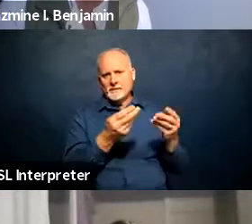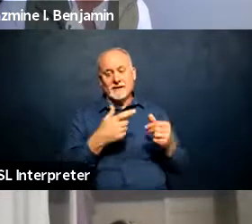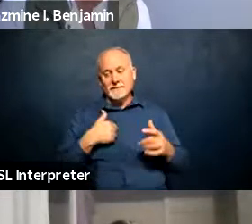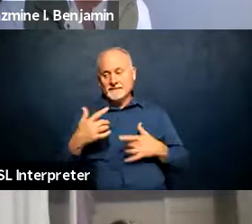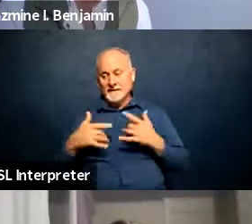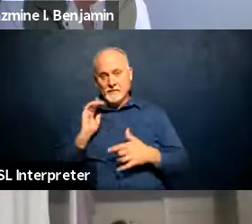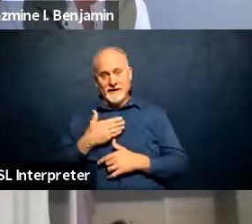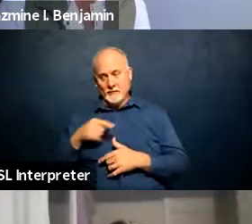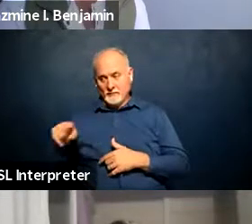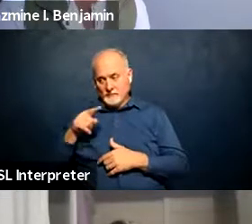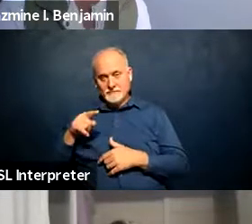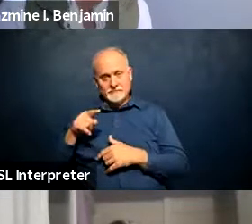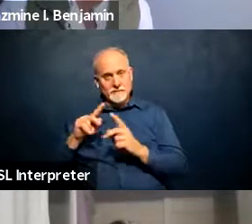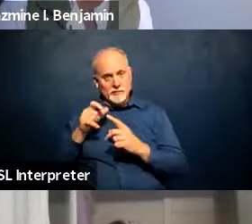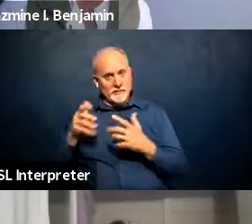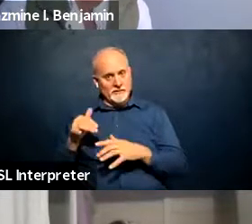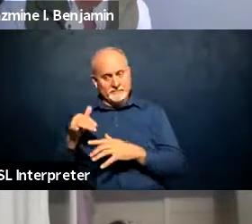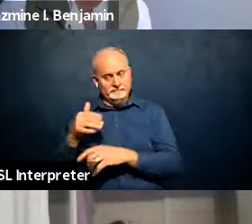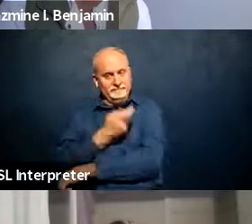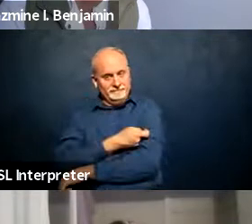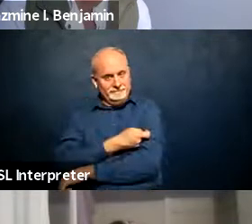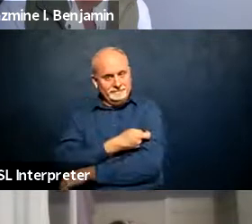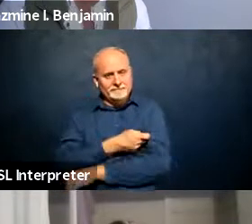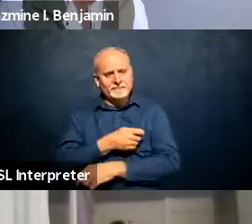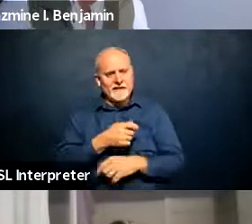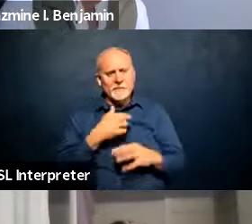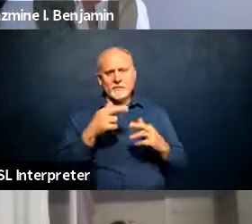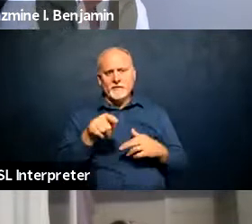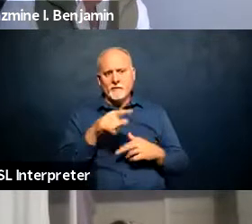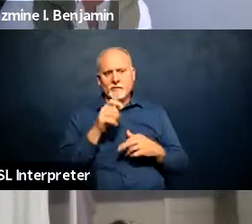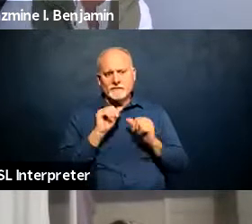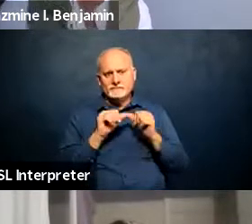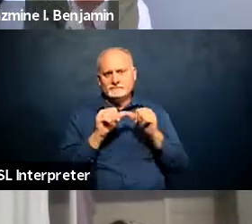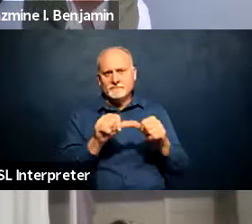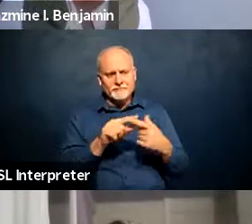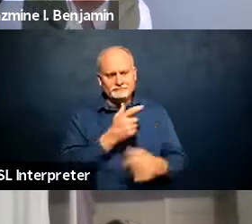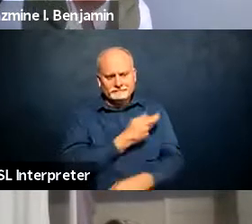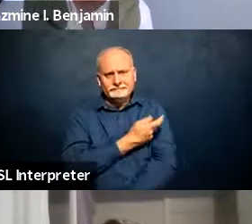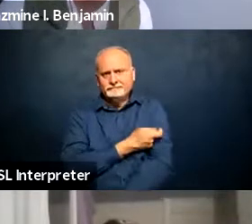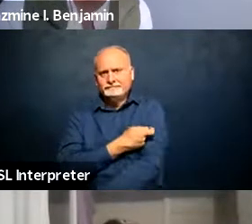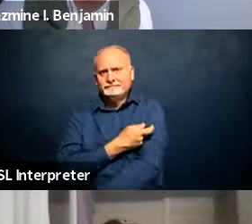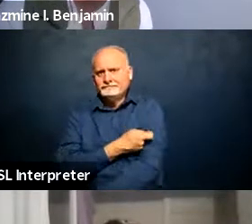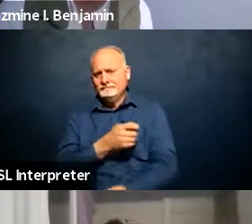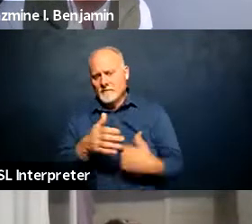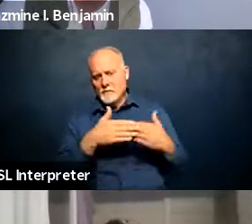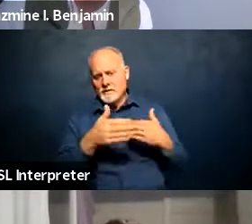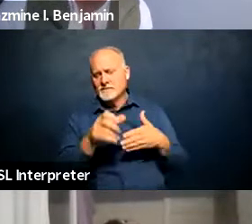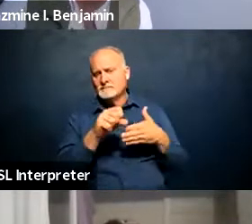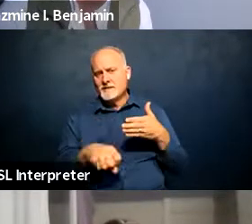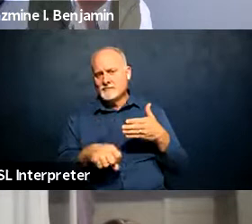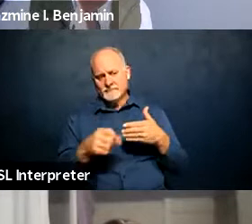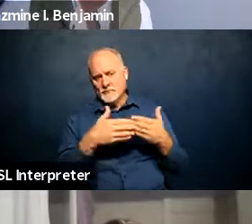our students and hopefully the greater Birmingham community that will have the opportunity to get the vaccine throughout the rest of the semester and the